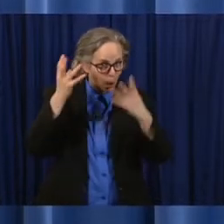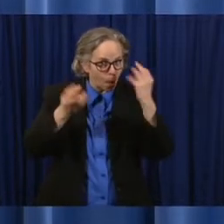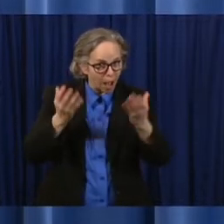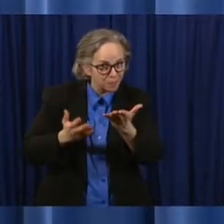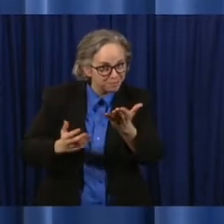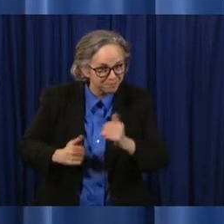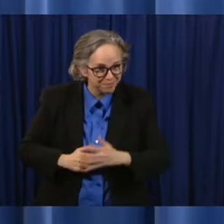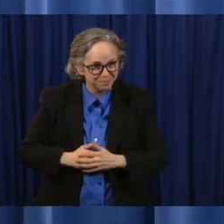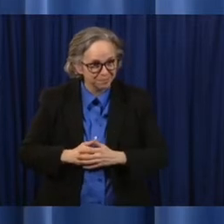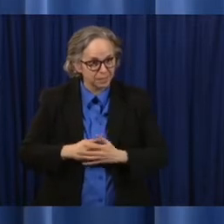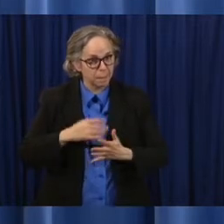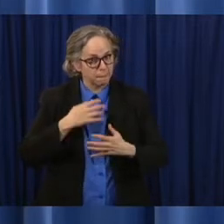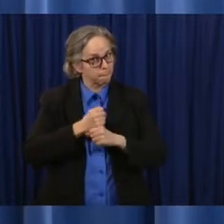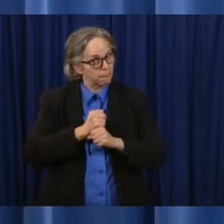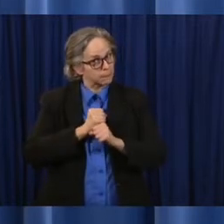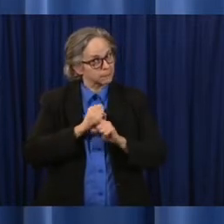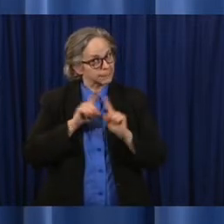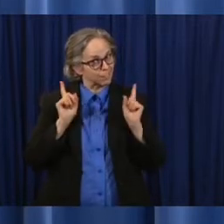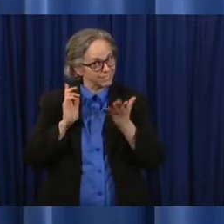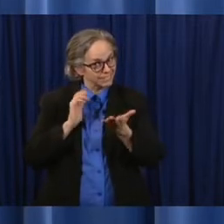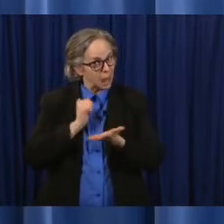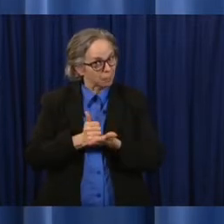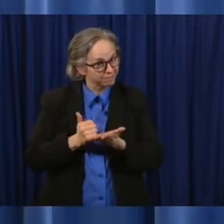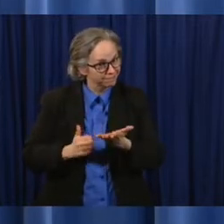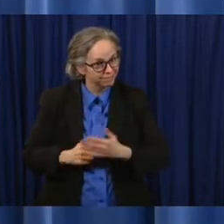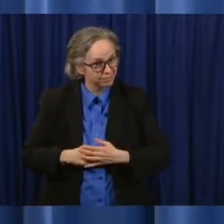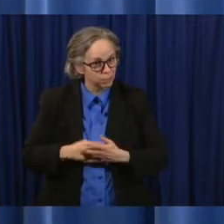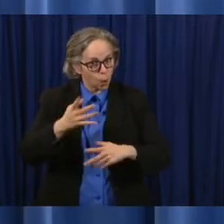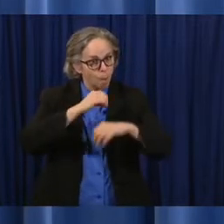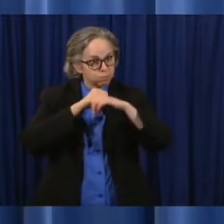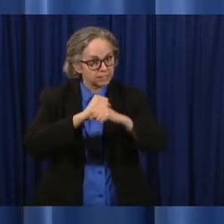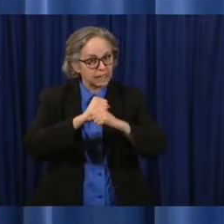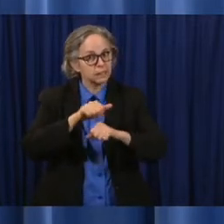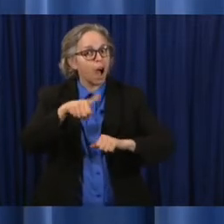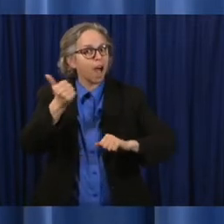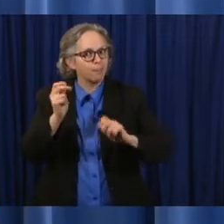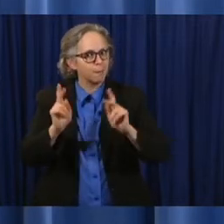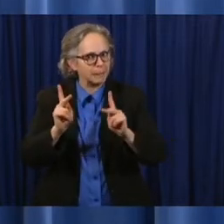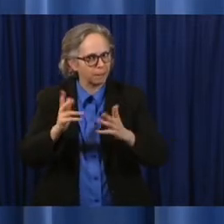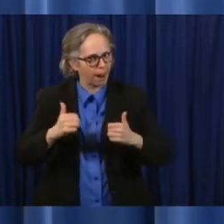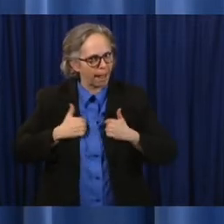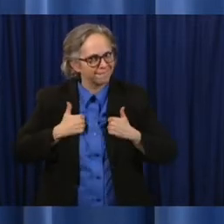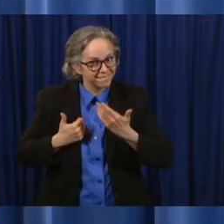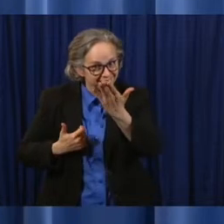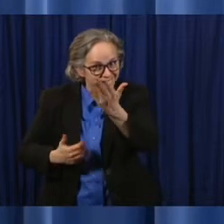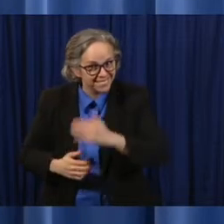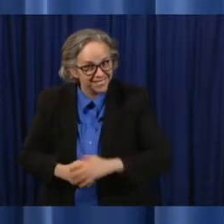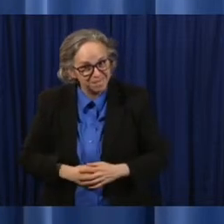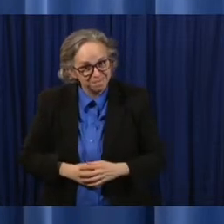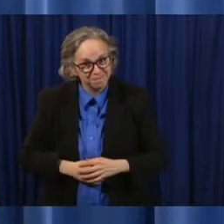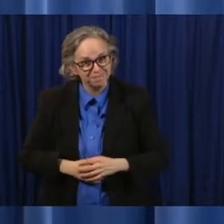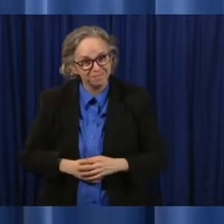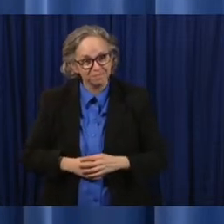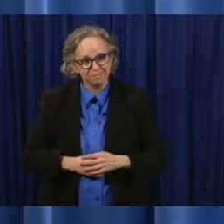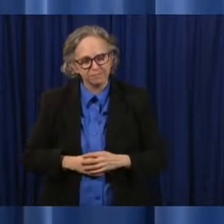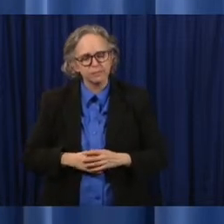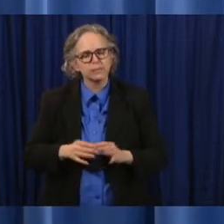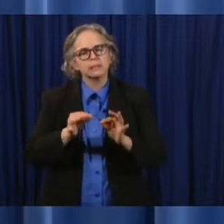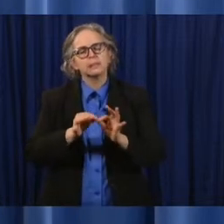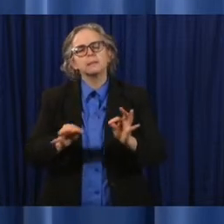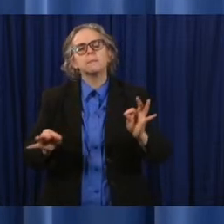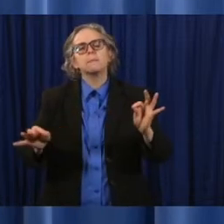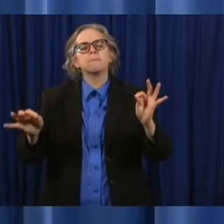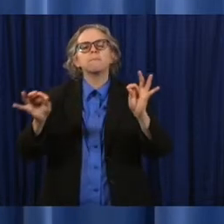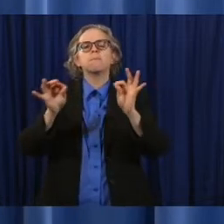know, they are protecting other people's lives, and that's very, very, very important. But